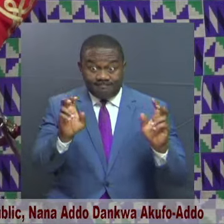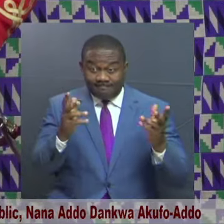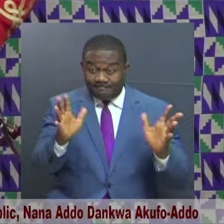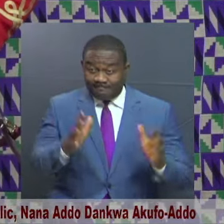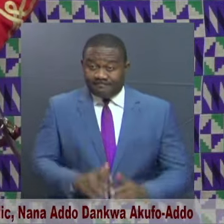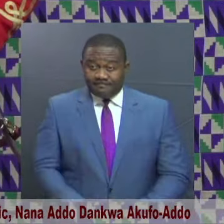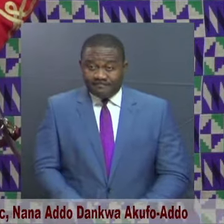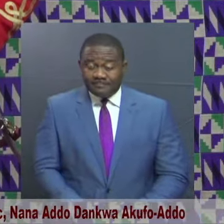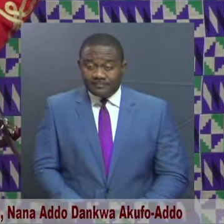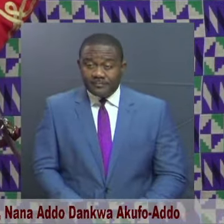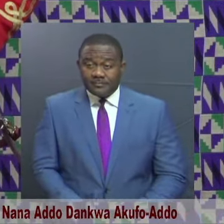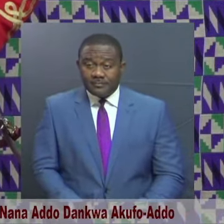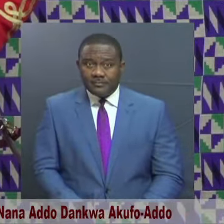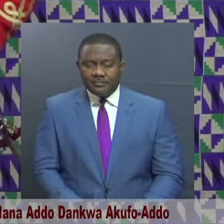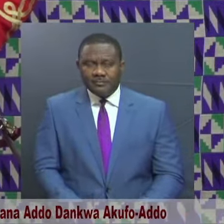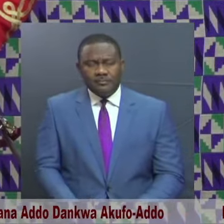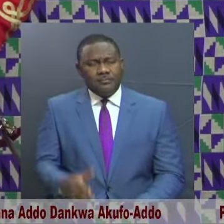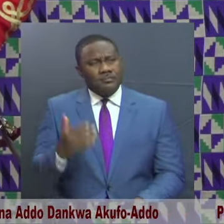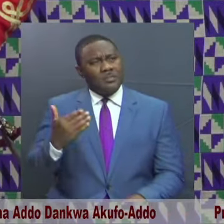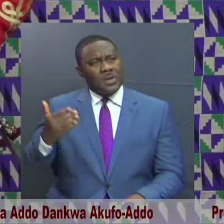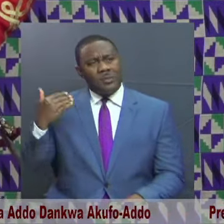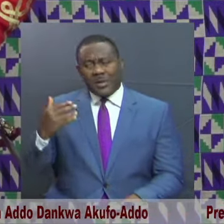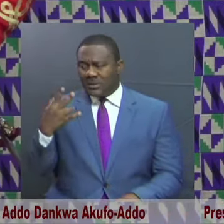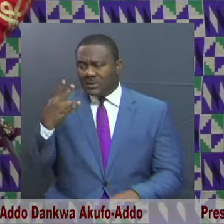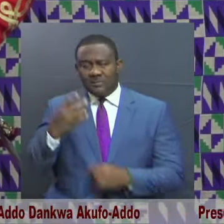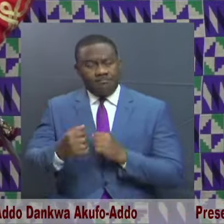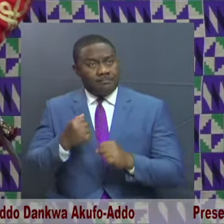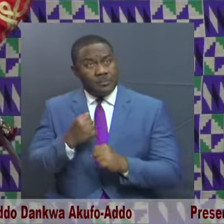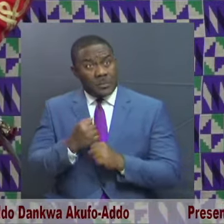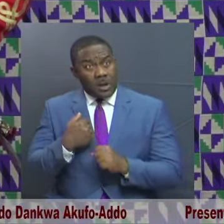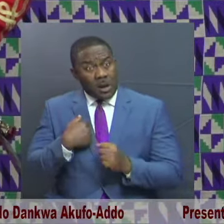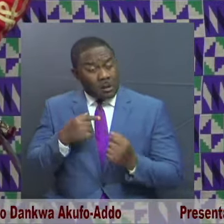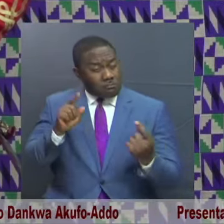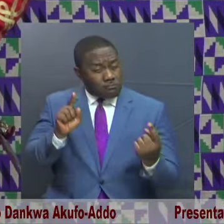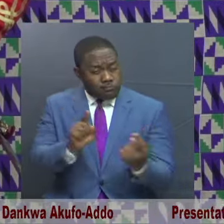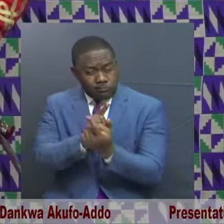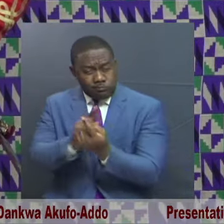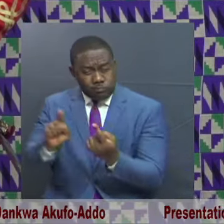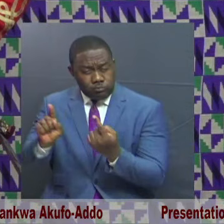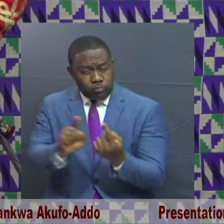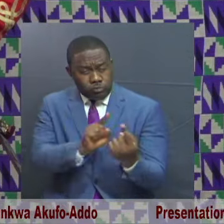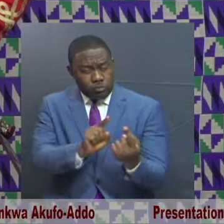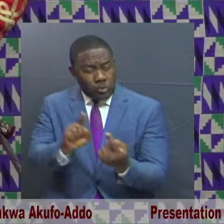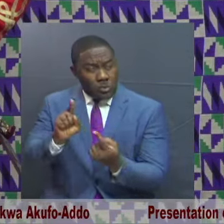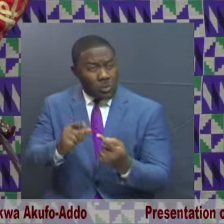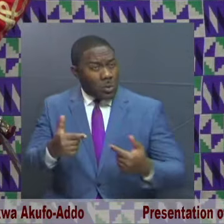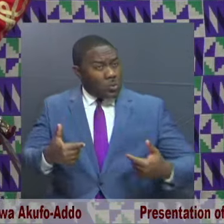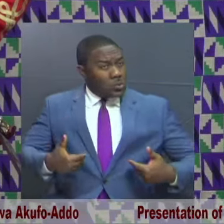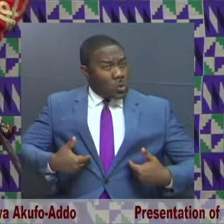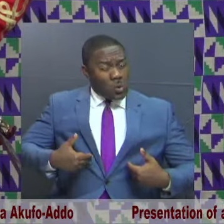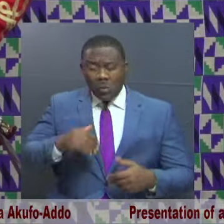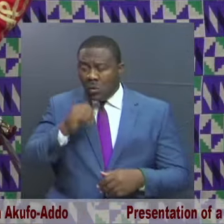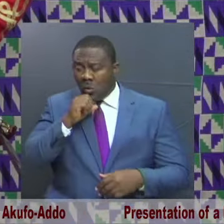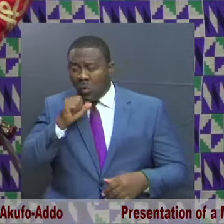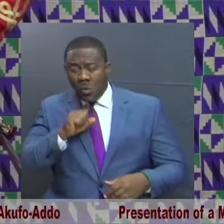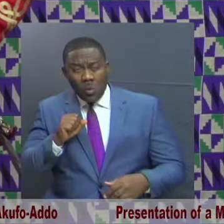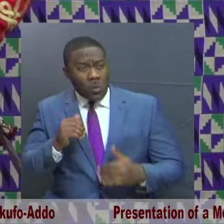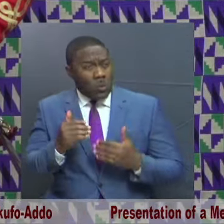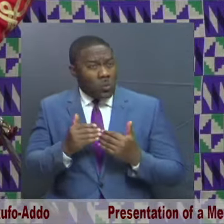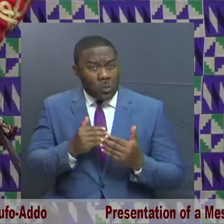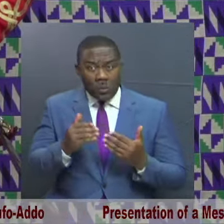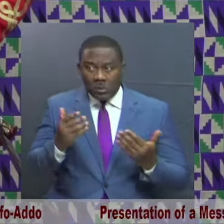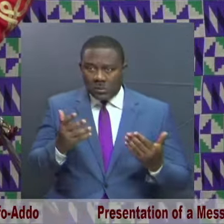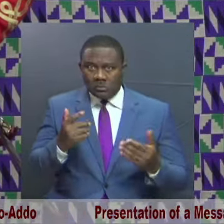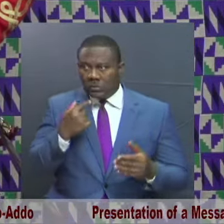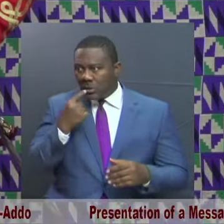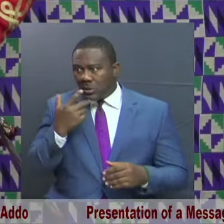7 years I've met many people young and old across the country who have told me about the first person in their